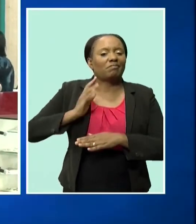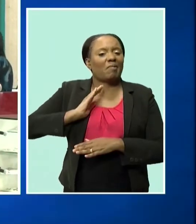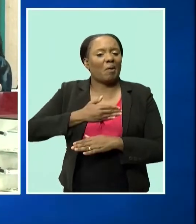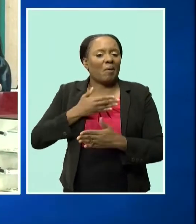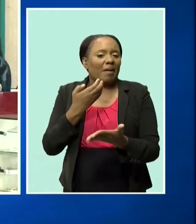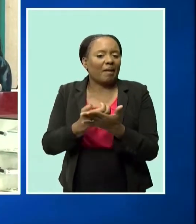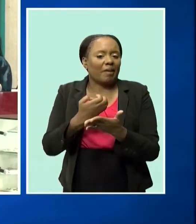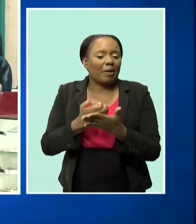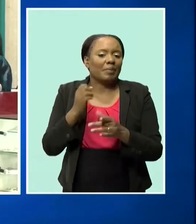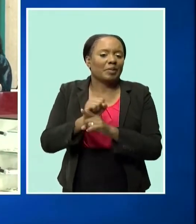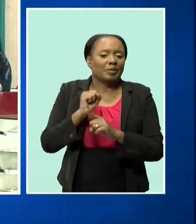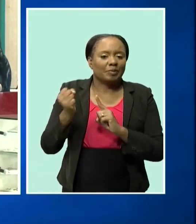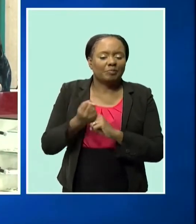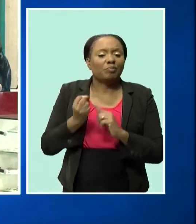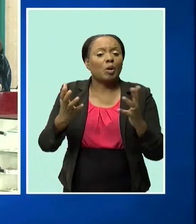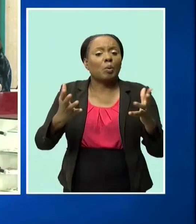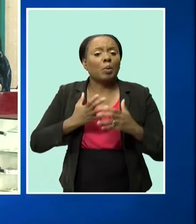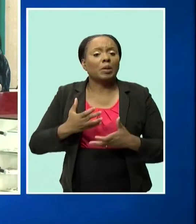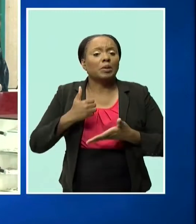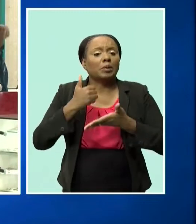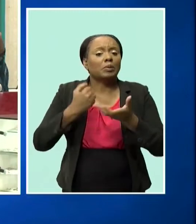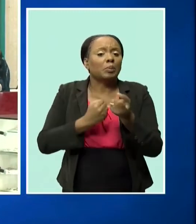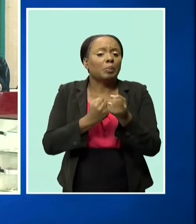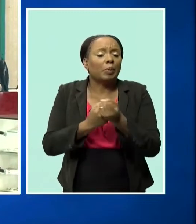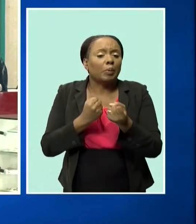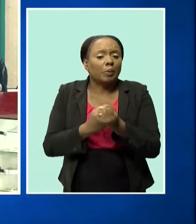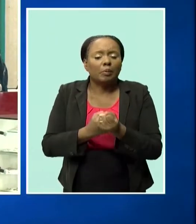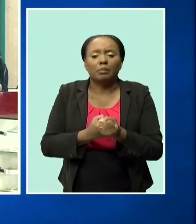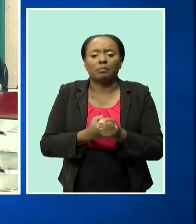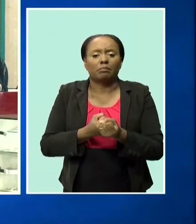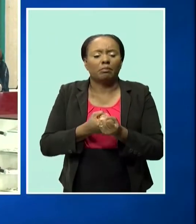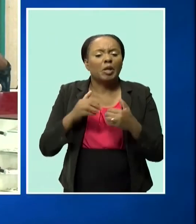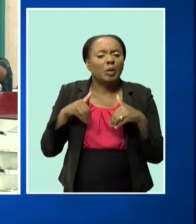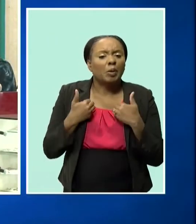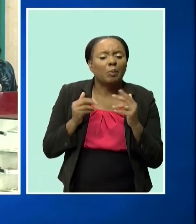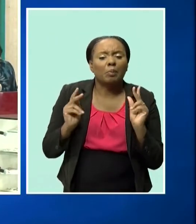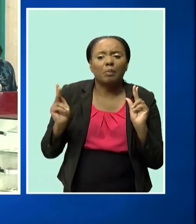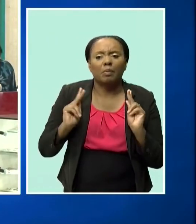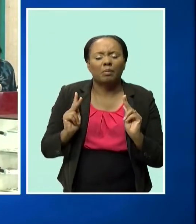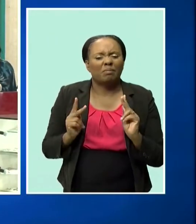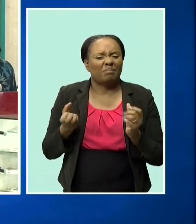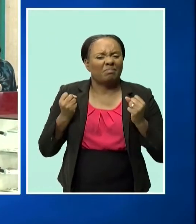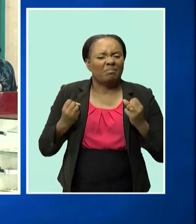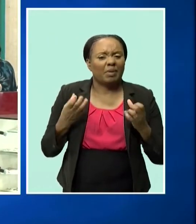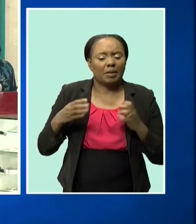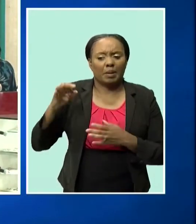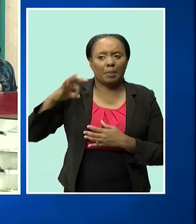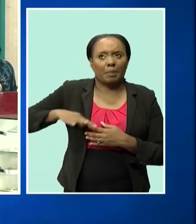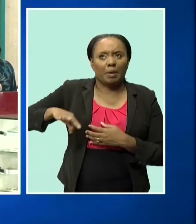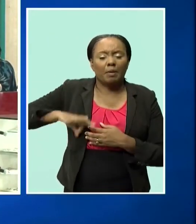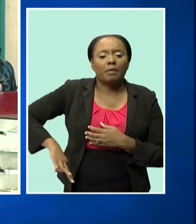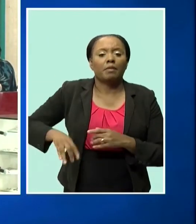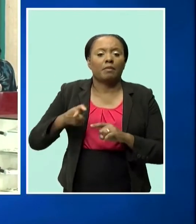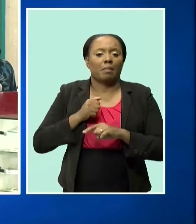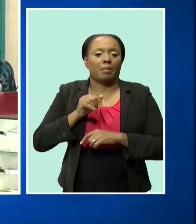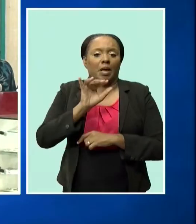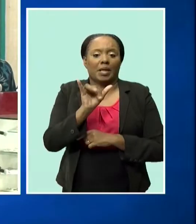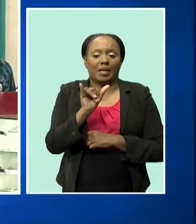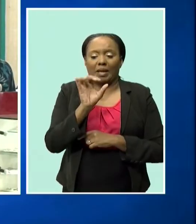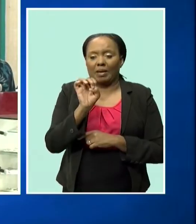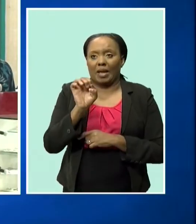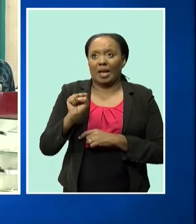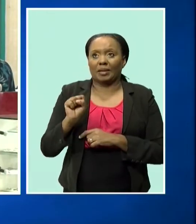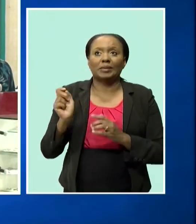hole that we are in. We want you to support the entrepreneurs. Many of them would have benefited from the services of the Youth Entrepreneurship